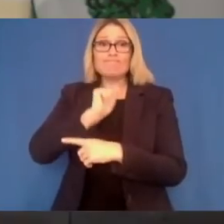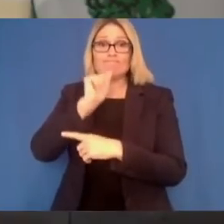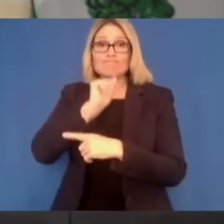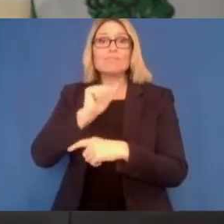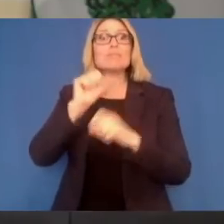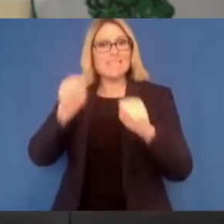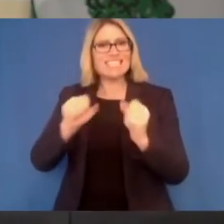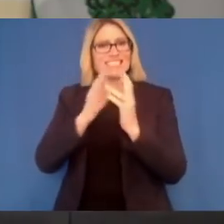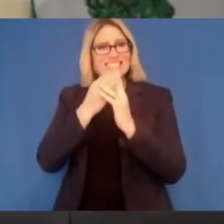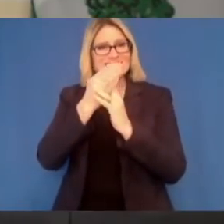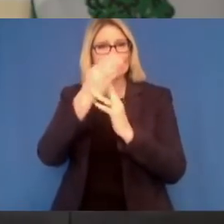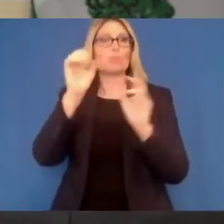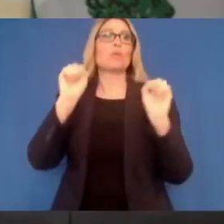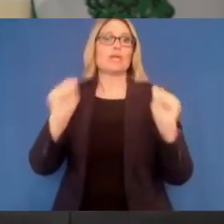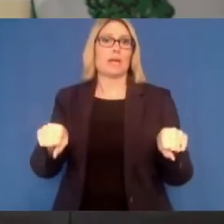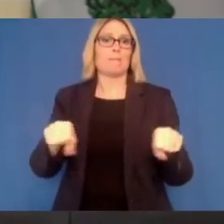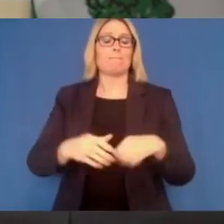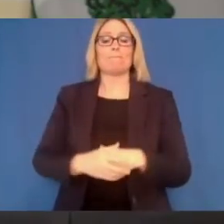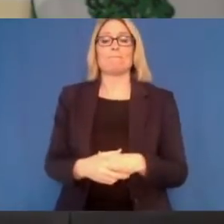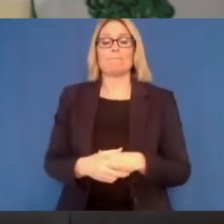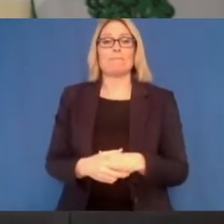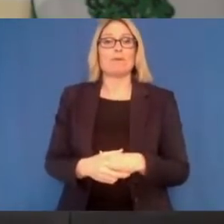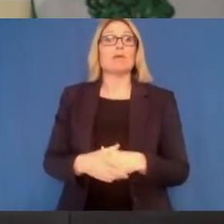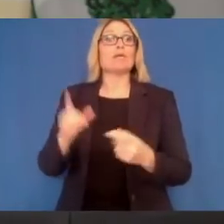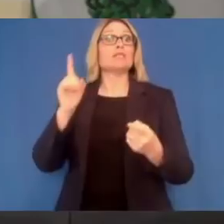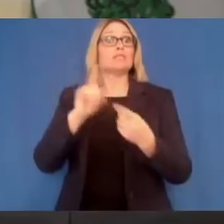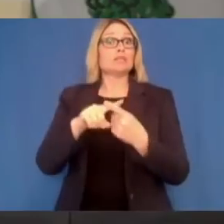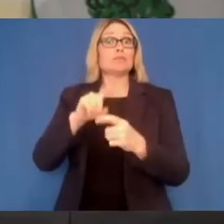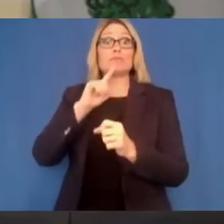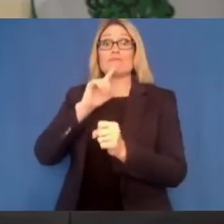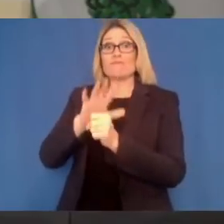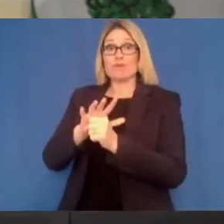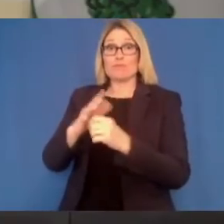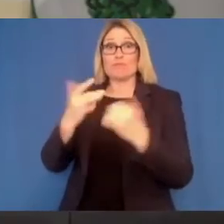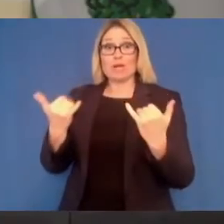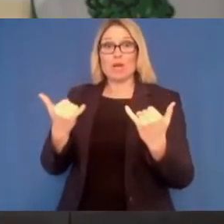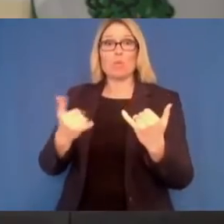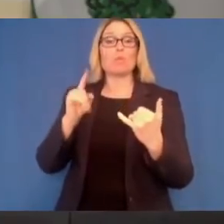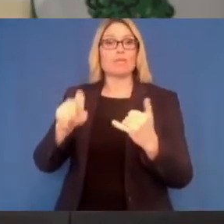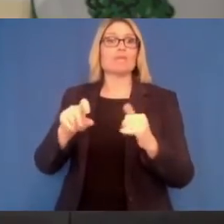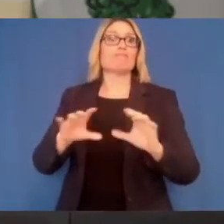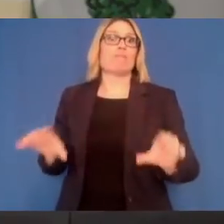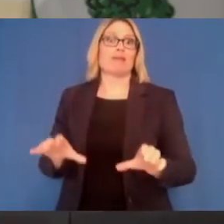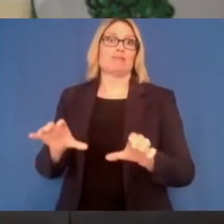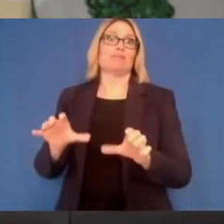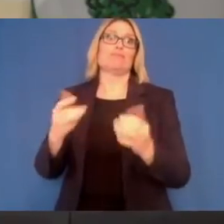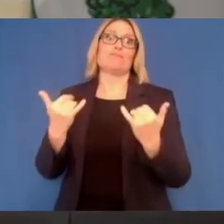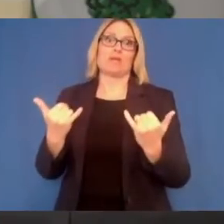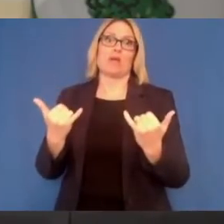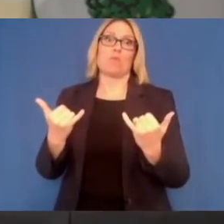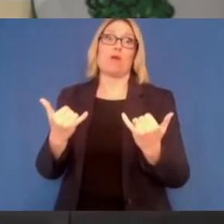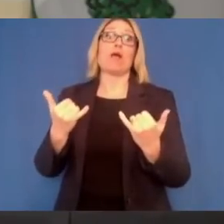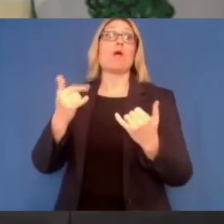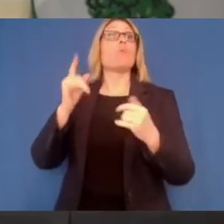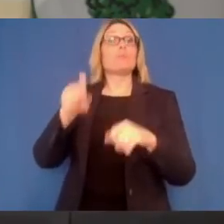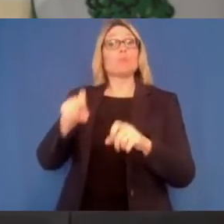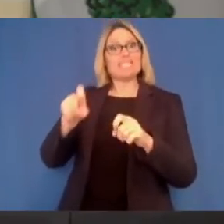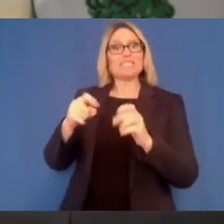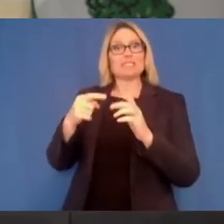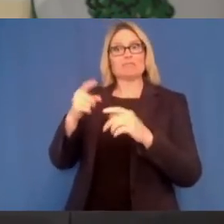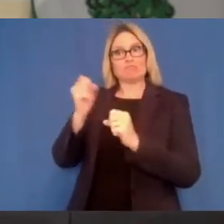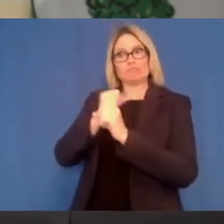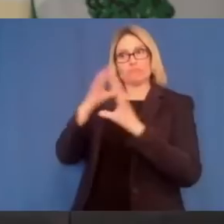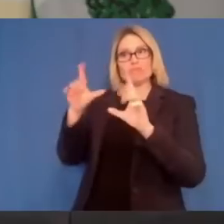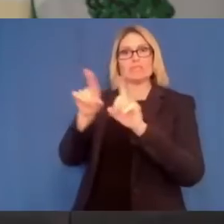through this. Until we are able to confirm otherwise, we need to act as if this is the variant. And what